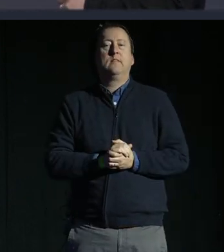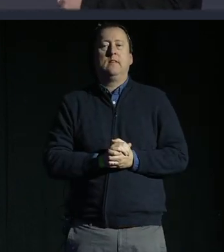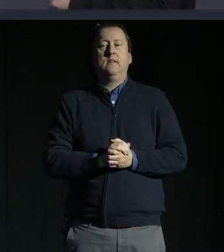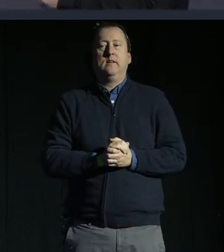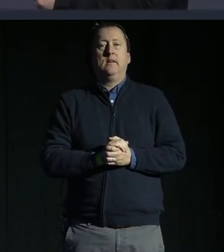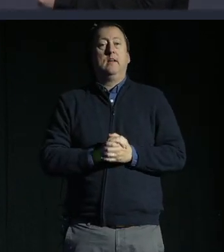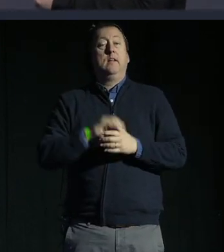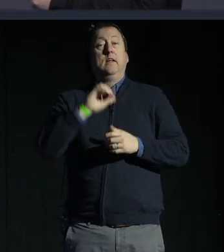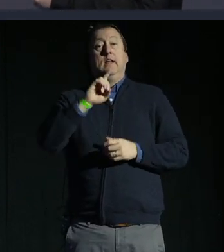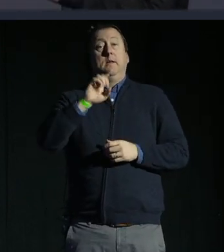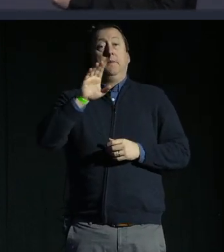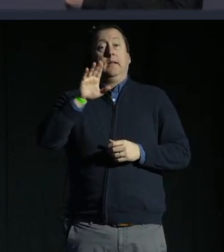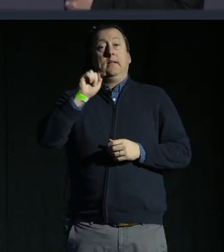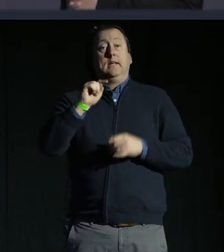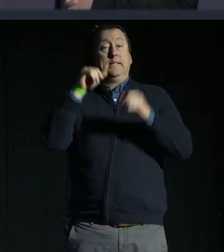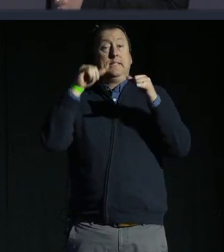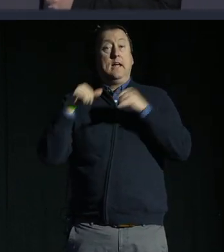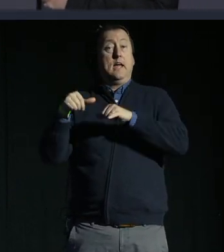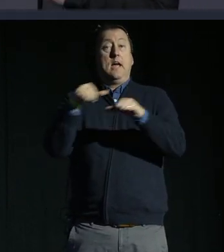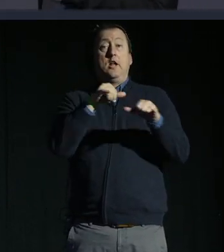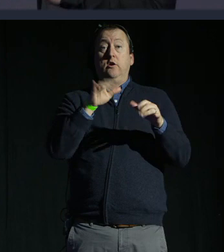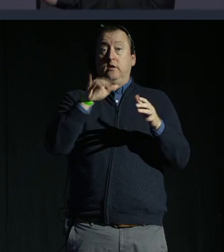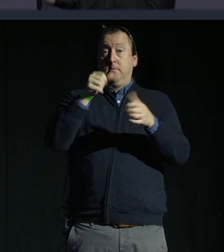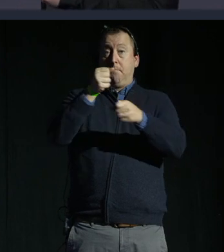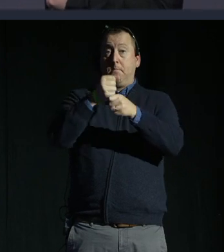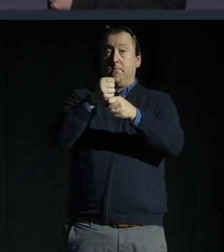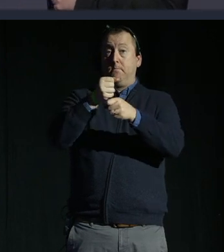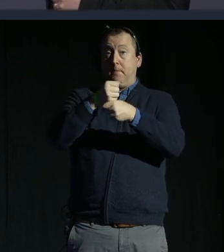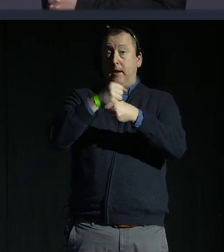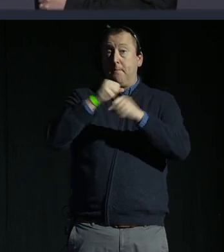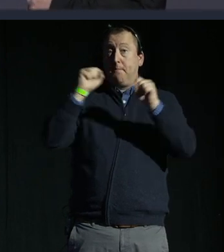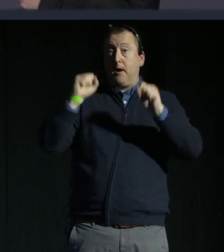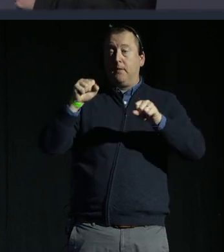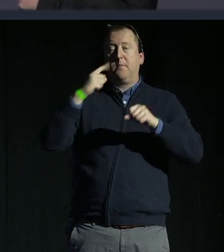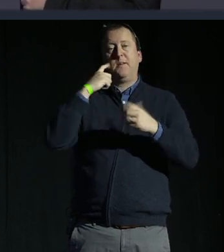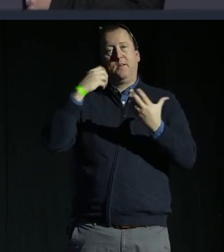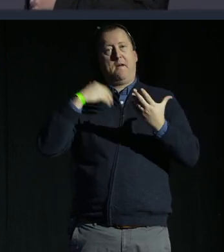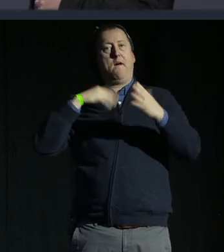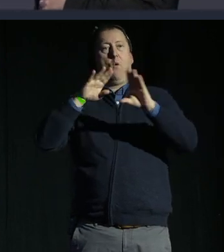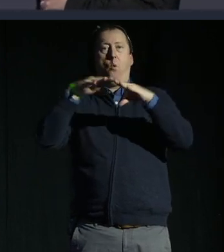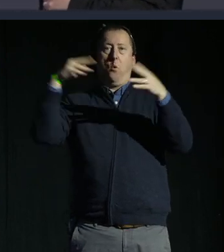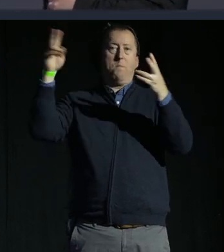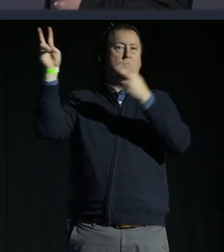The DBT standard is made possible by open source software.